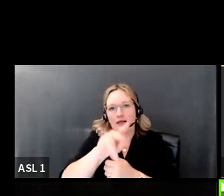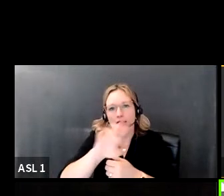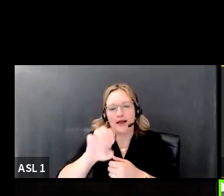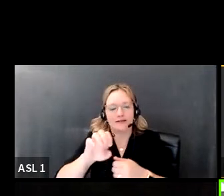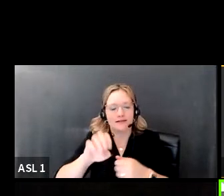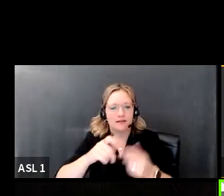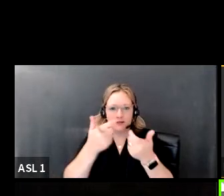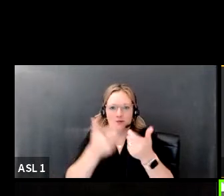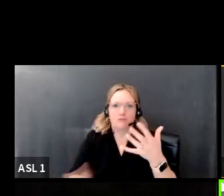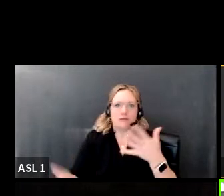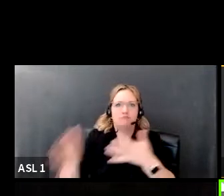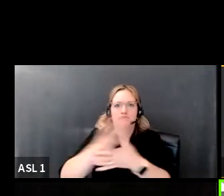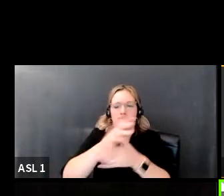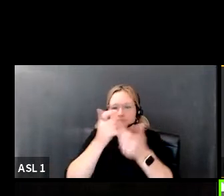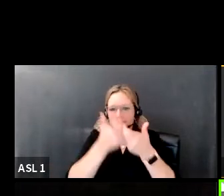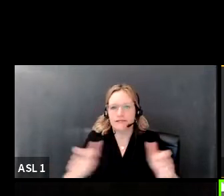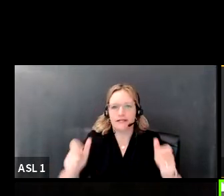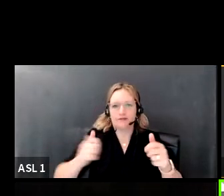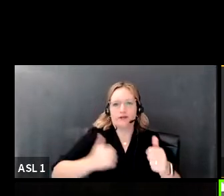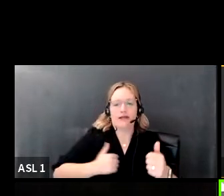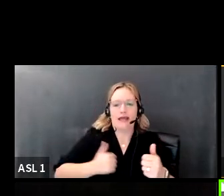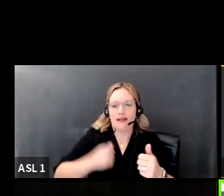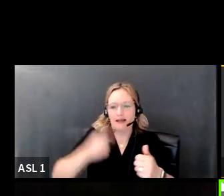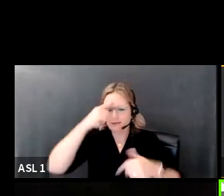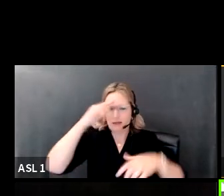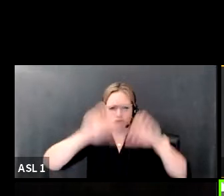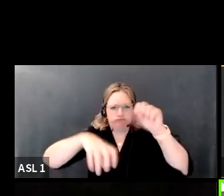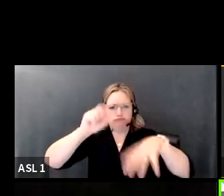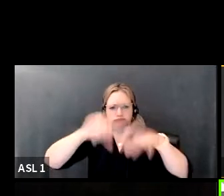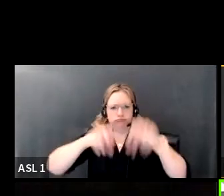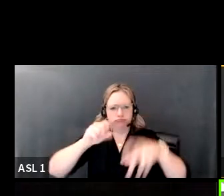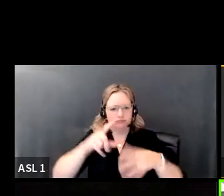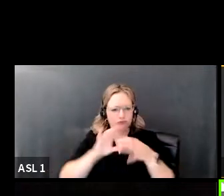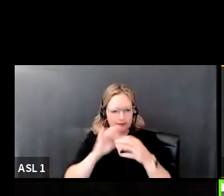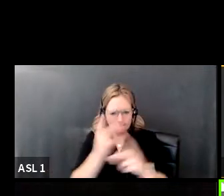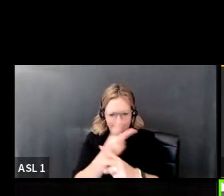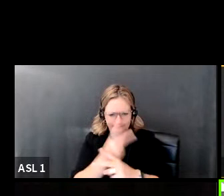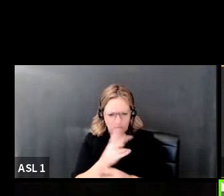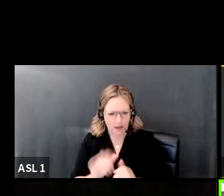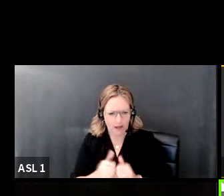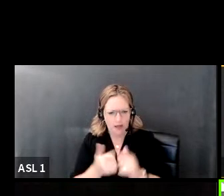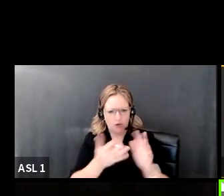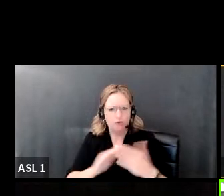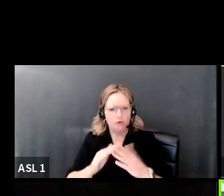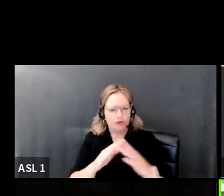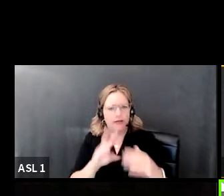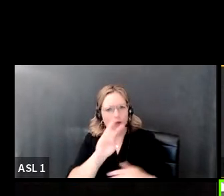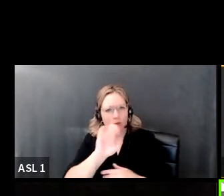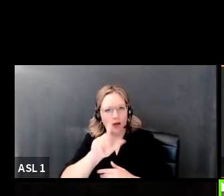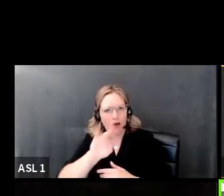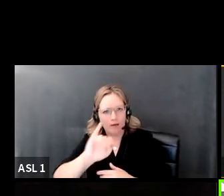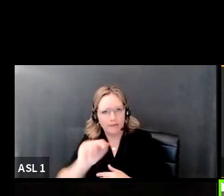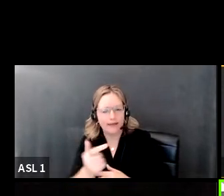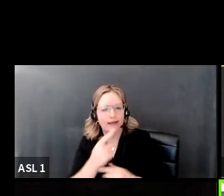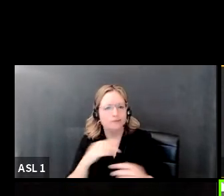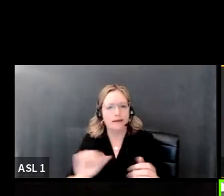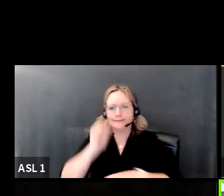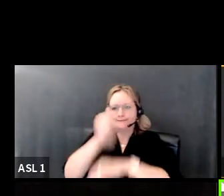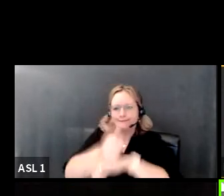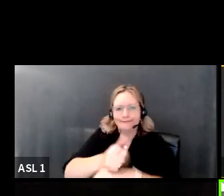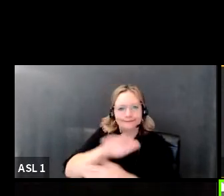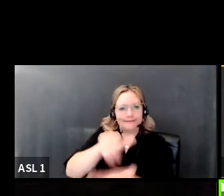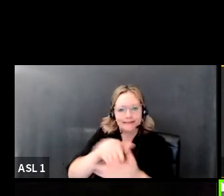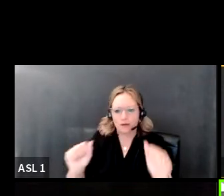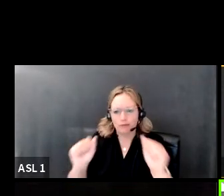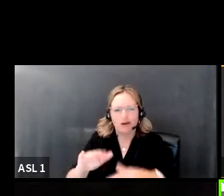canada that's been supporting uh the most innovative efforts around community safety well-being integrated hub service delivery models